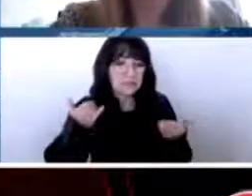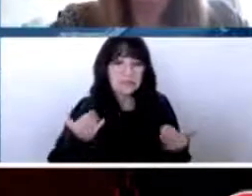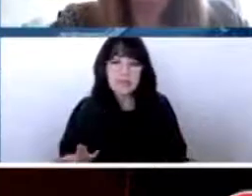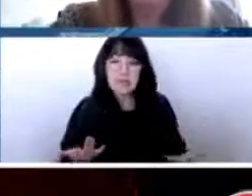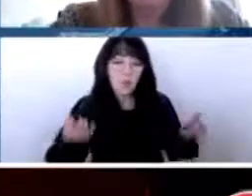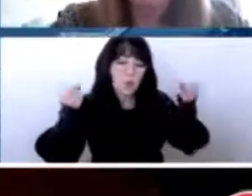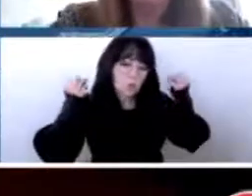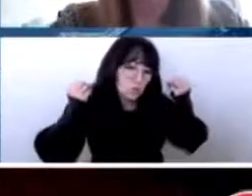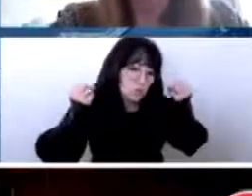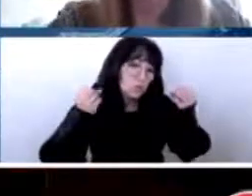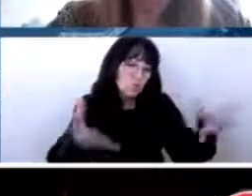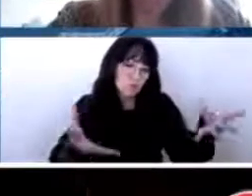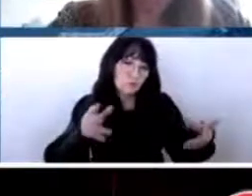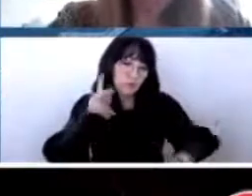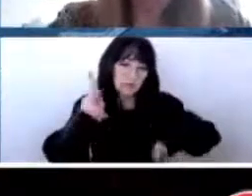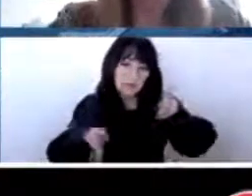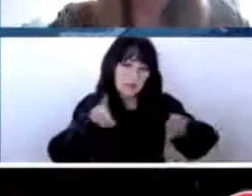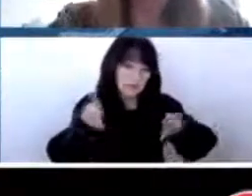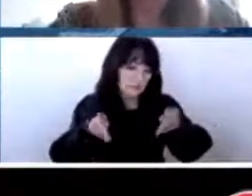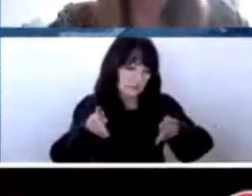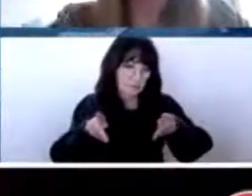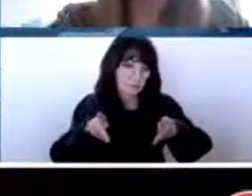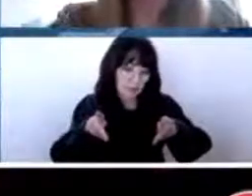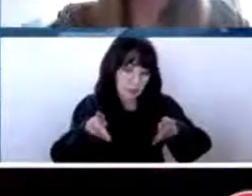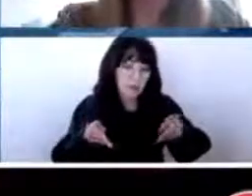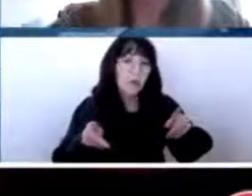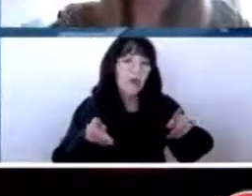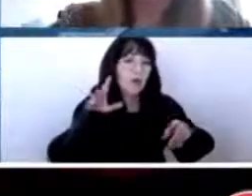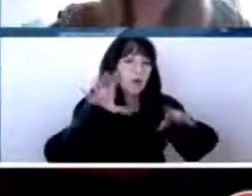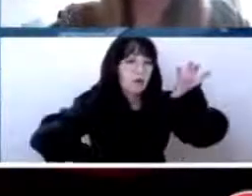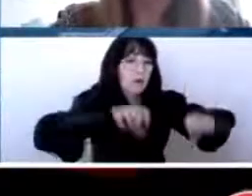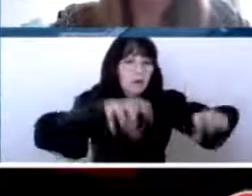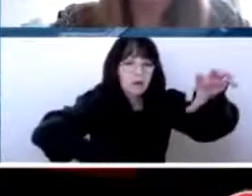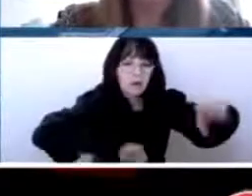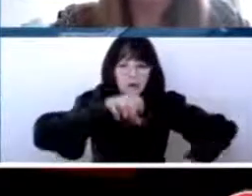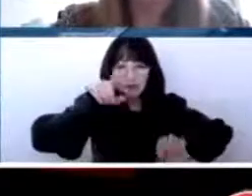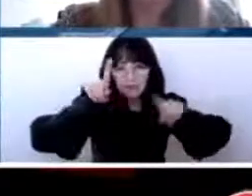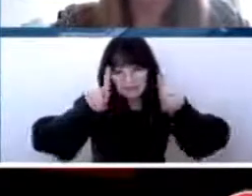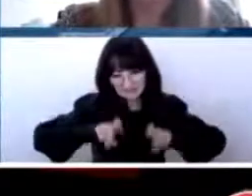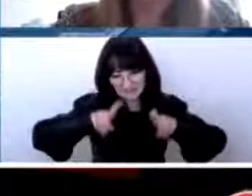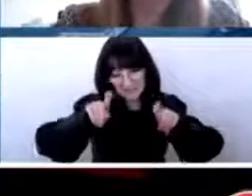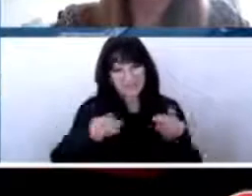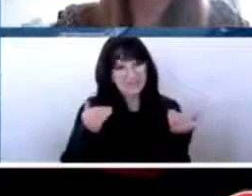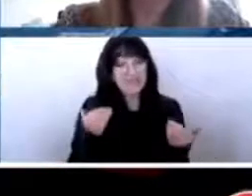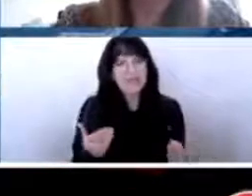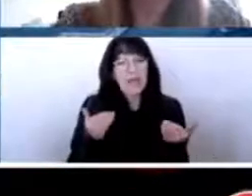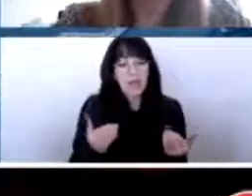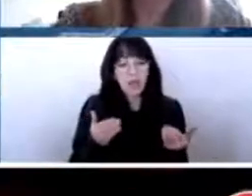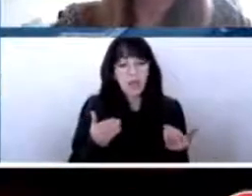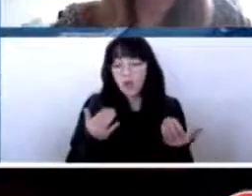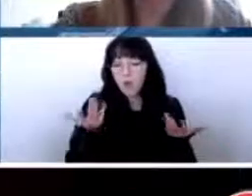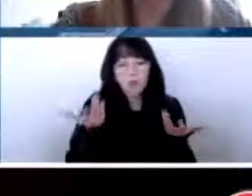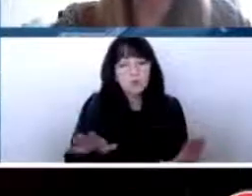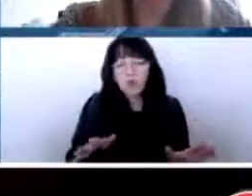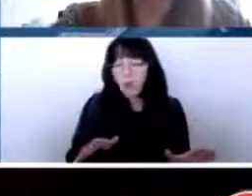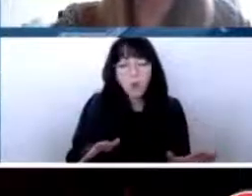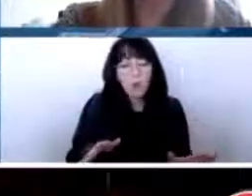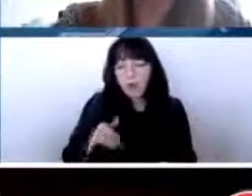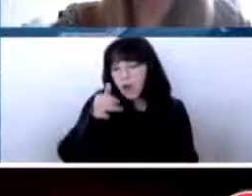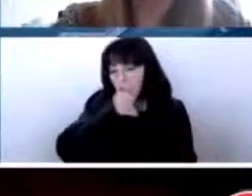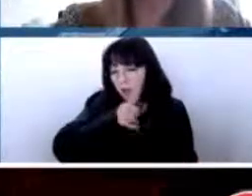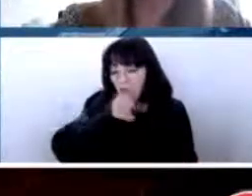So right now, we want to make sure that those who really need to get tested have access to the test, and especially those